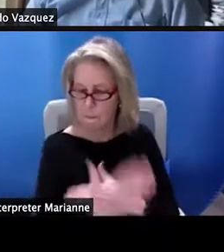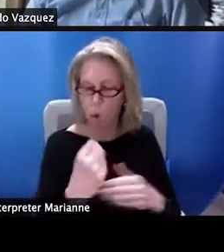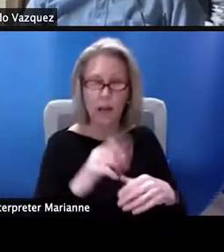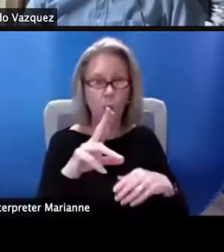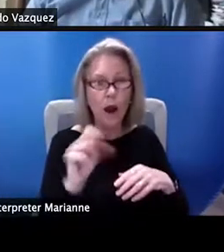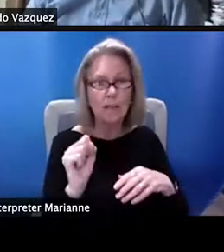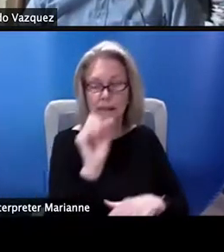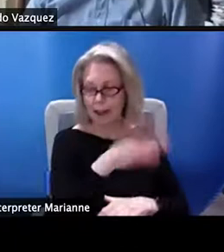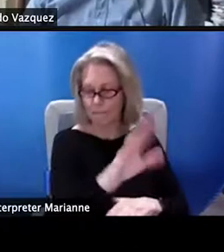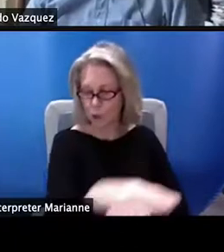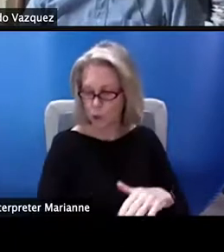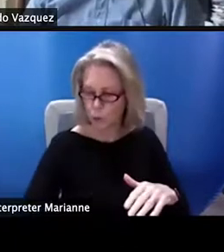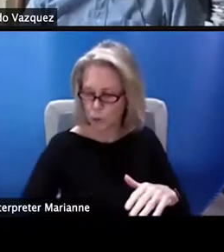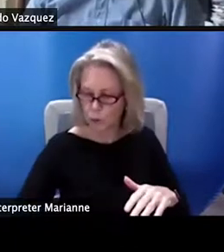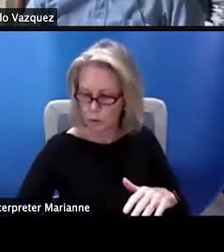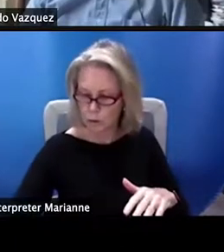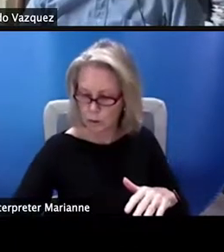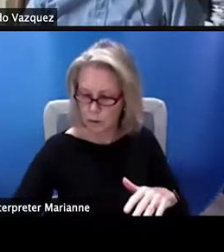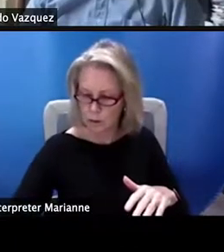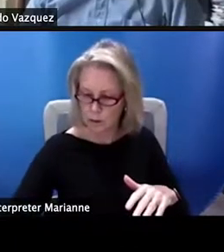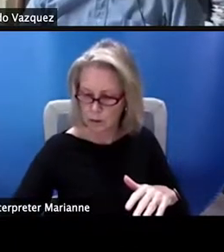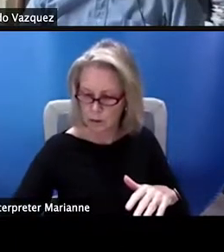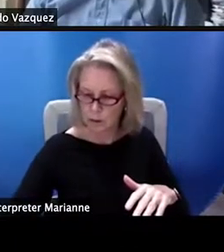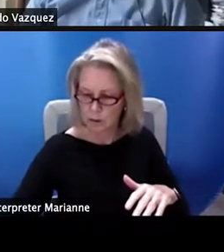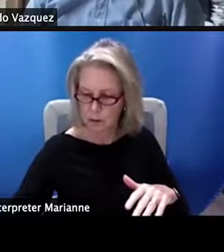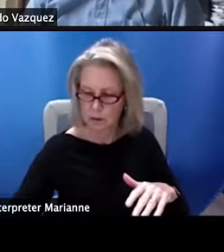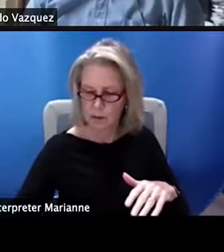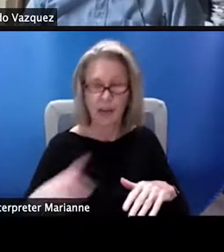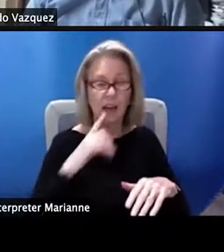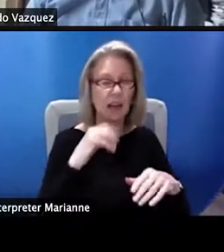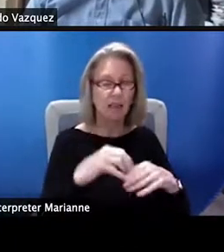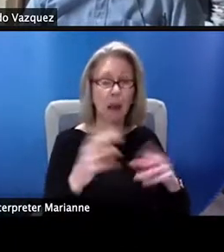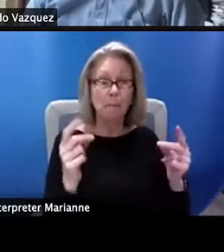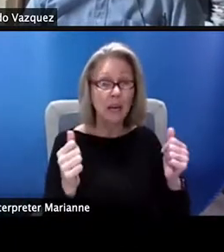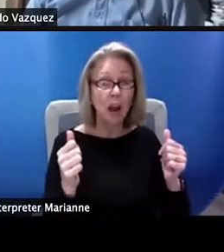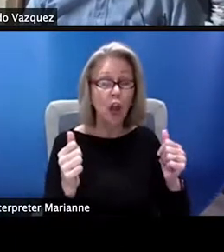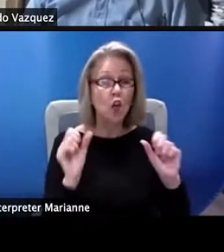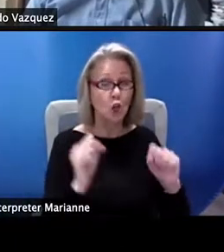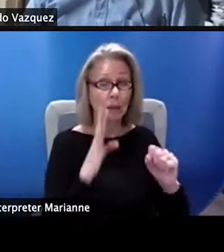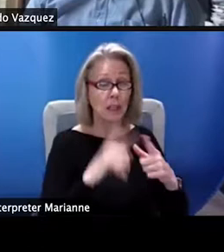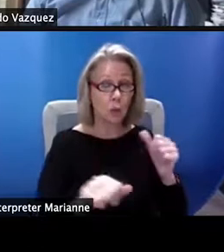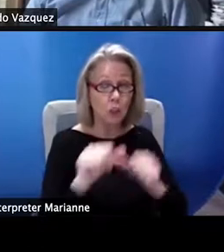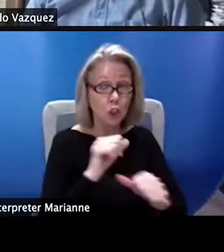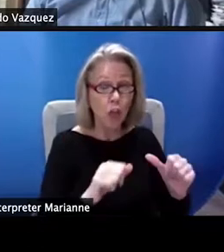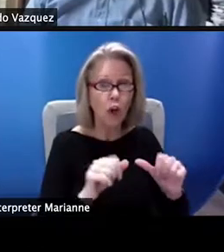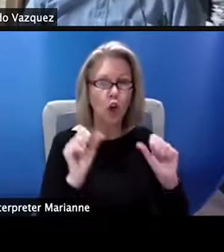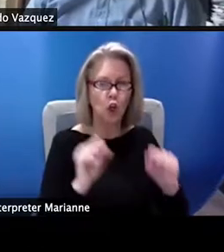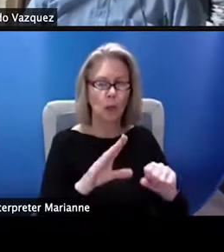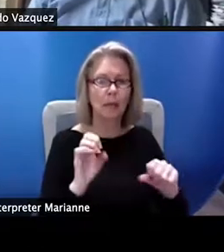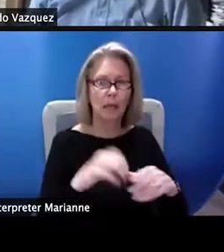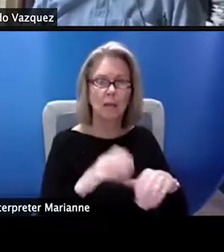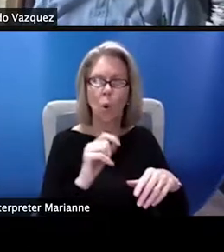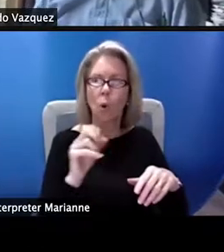afternoon in Denmark, and they immediately, you know, could speak to each other, could be in